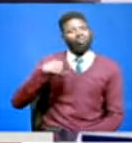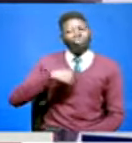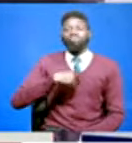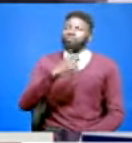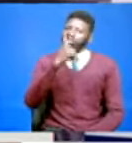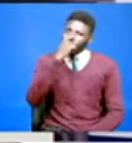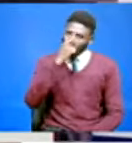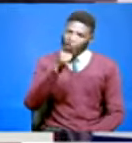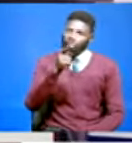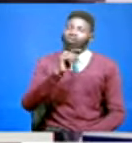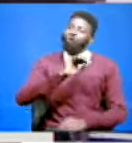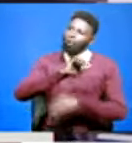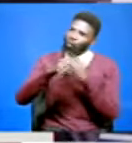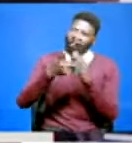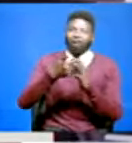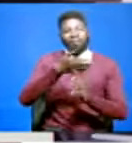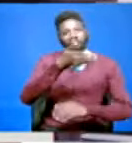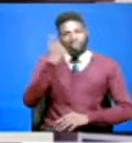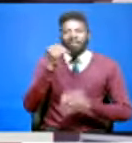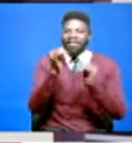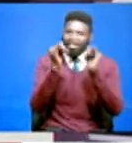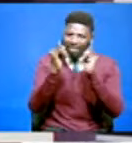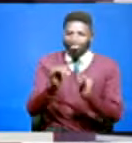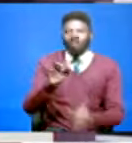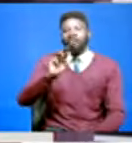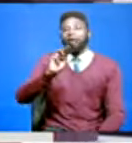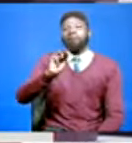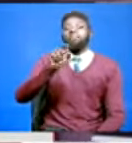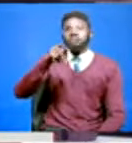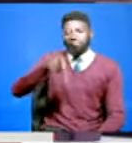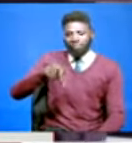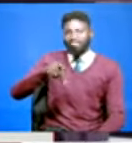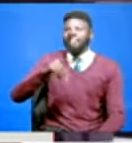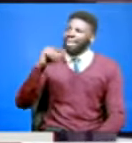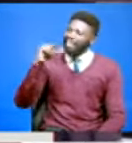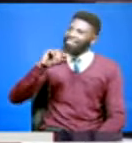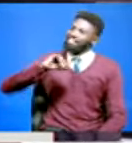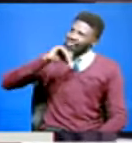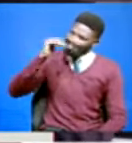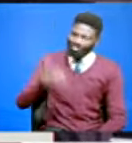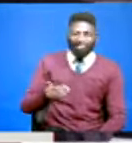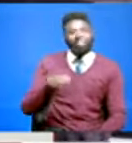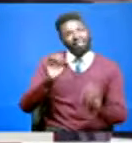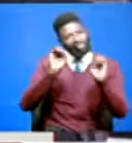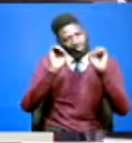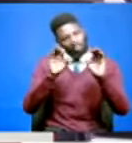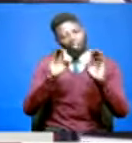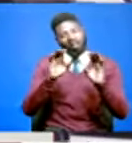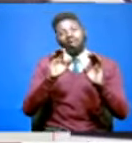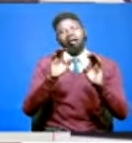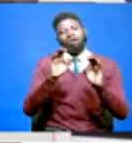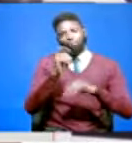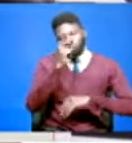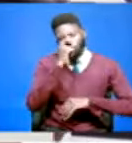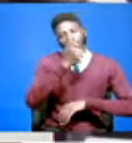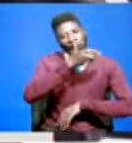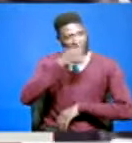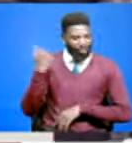heri, uwe mbunge mpya wa Garissa Township, inshallah. All the best. Thank you, sir. Na